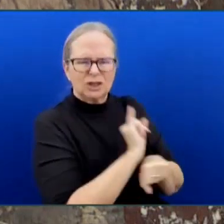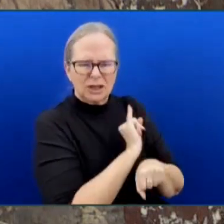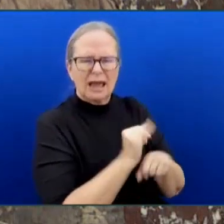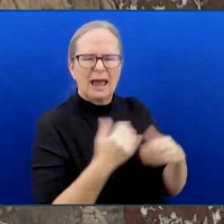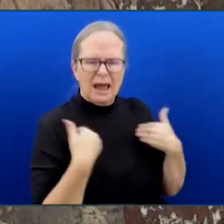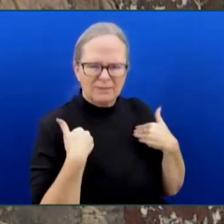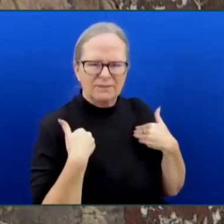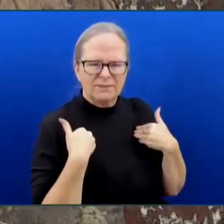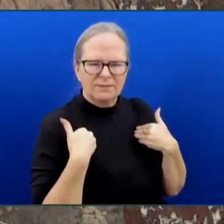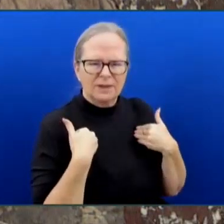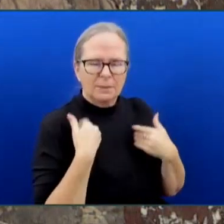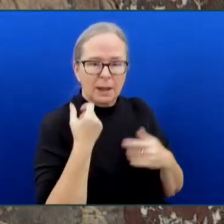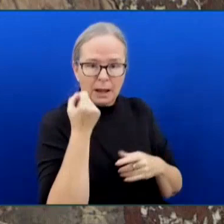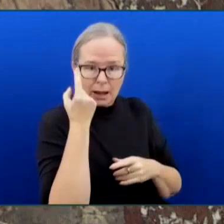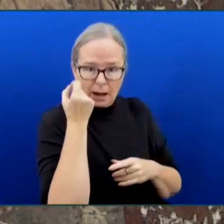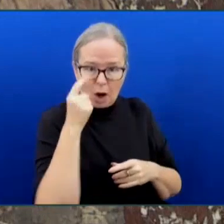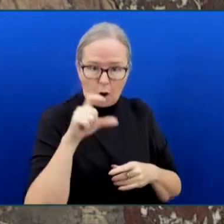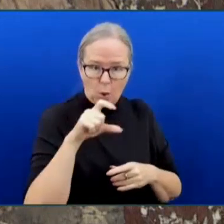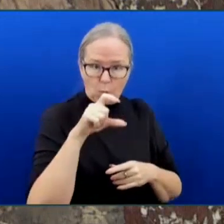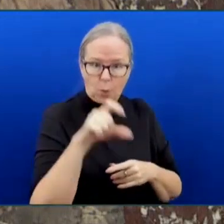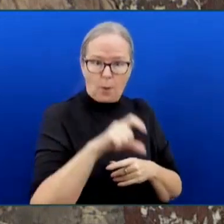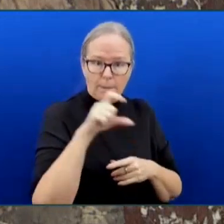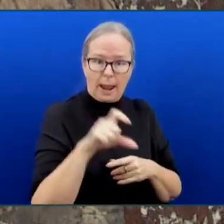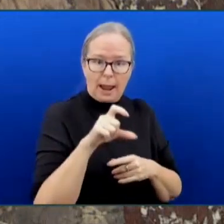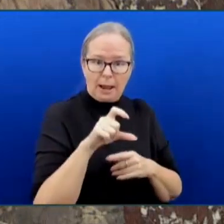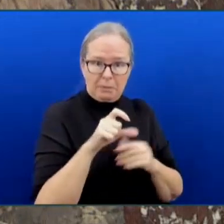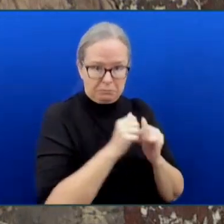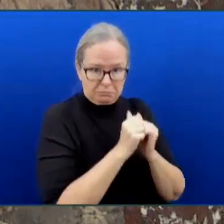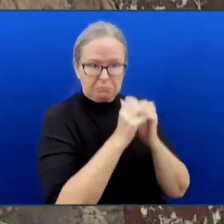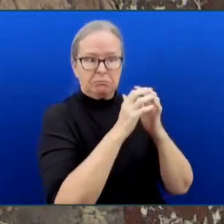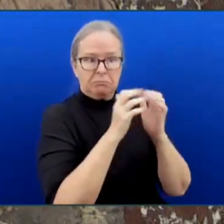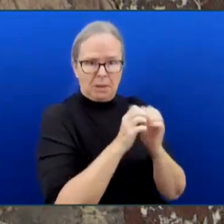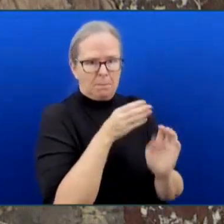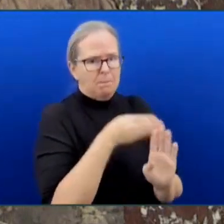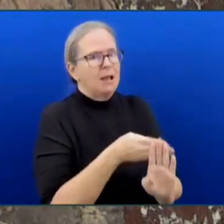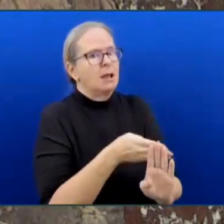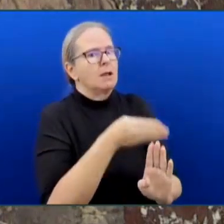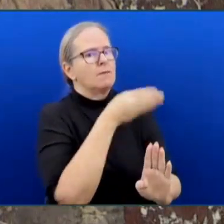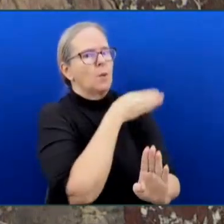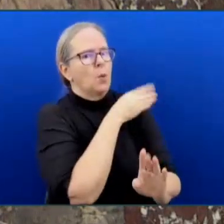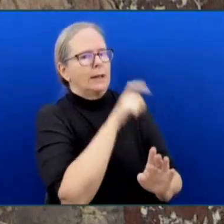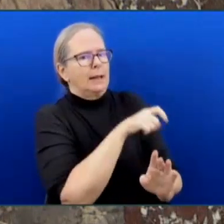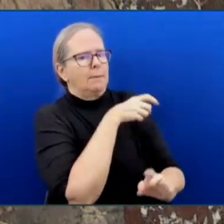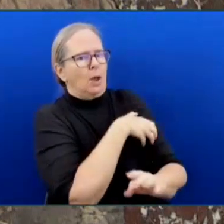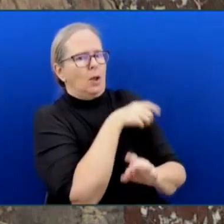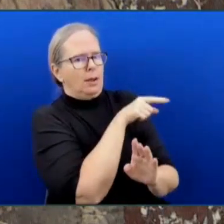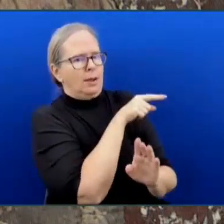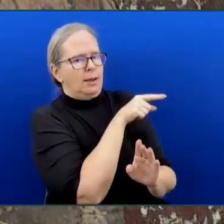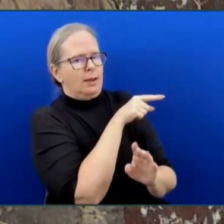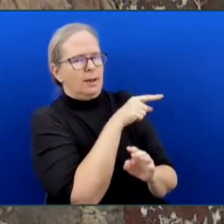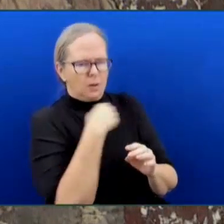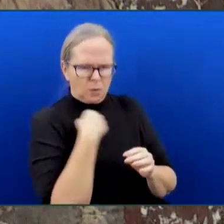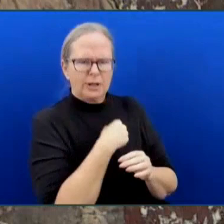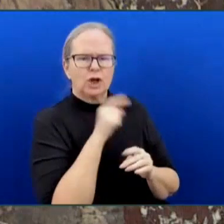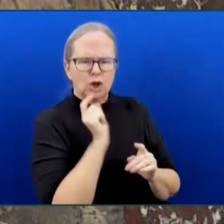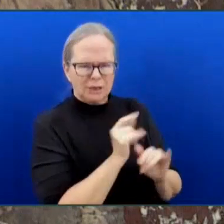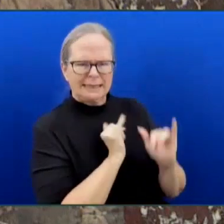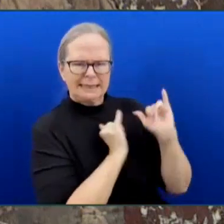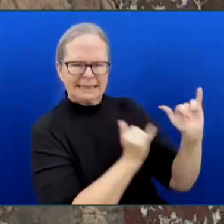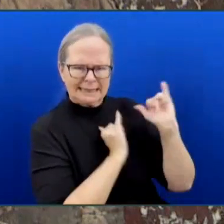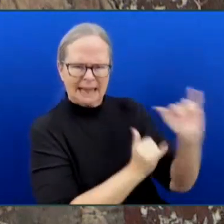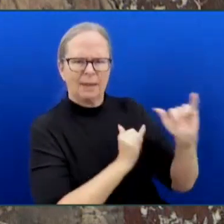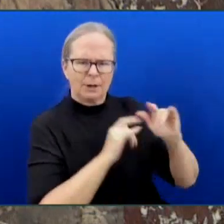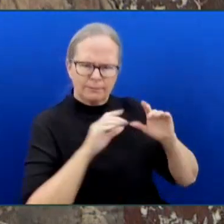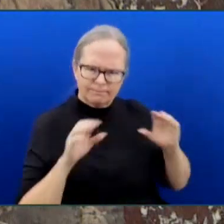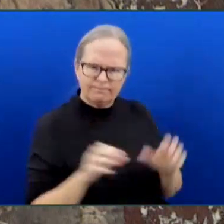demand. I think there's an opportunity for us to do that too. And so we have a task force working with BC Hydro to deliver more power at actually affordable rates for